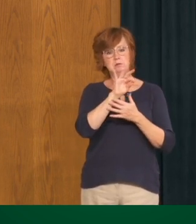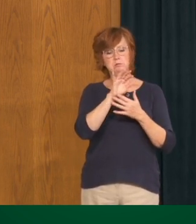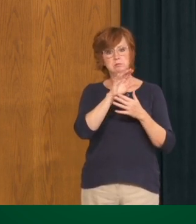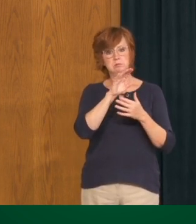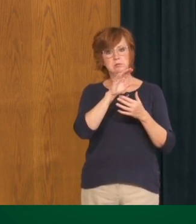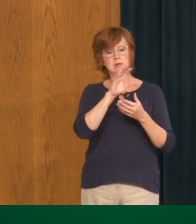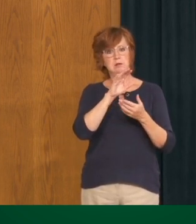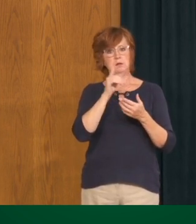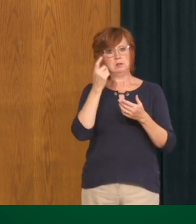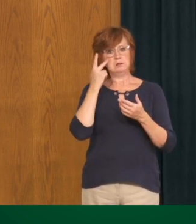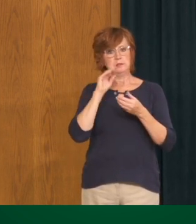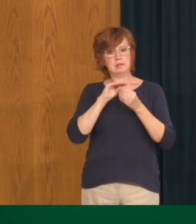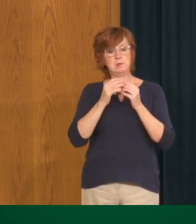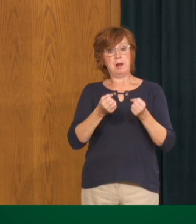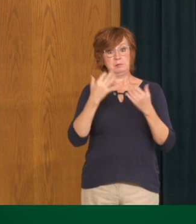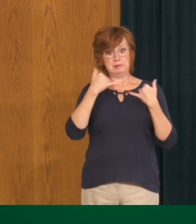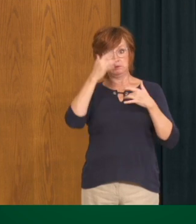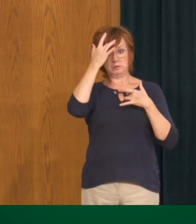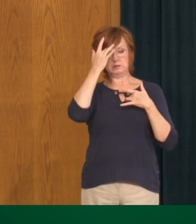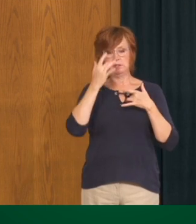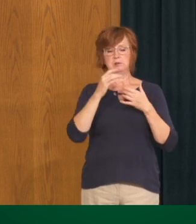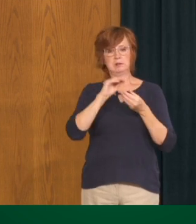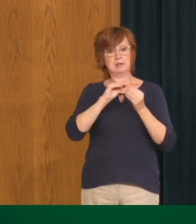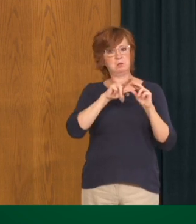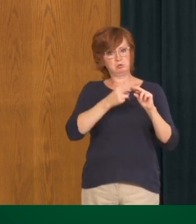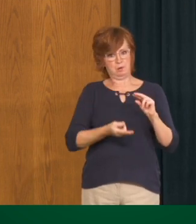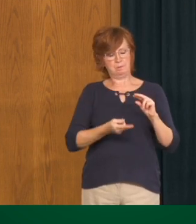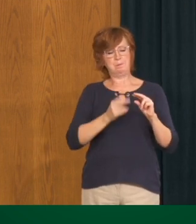always good to see, and that